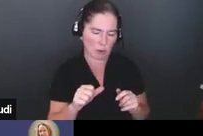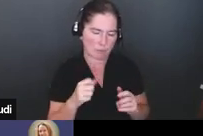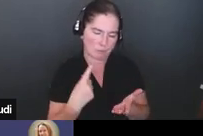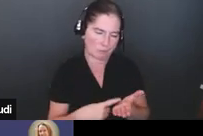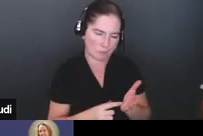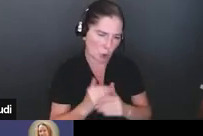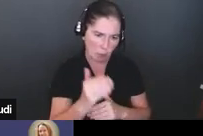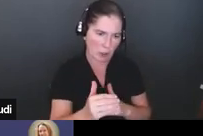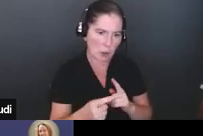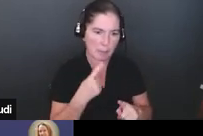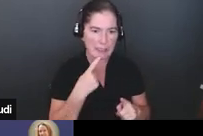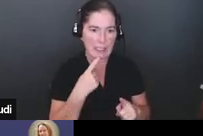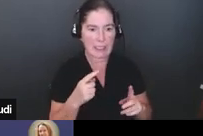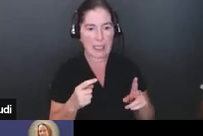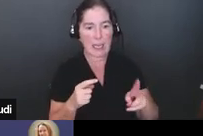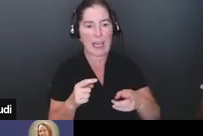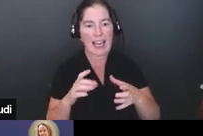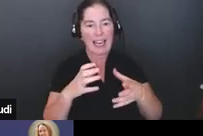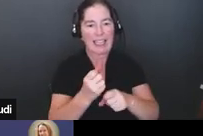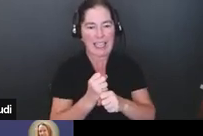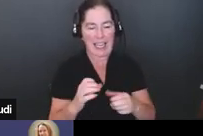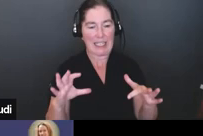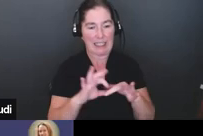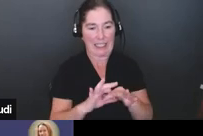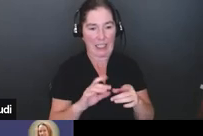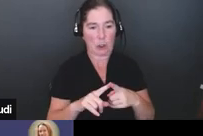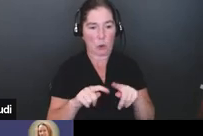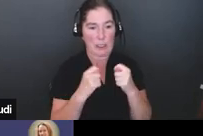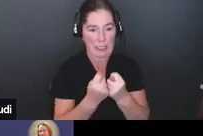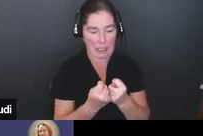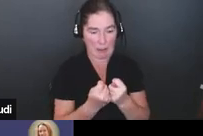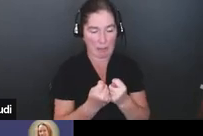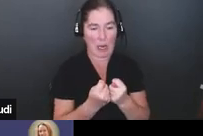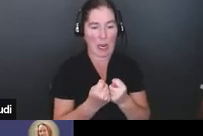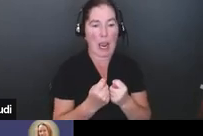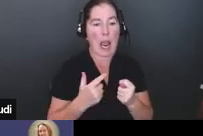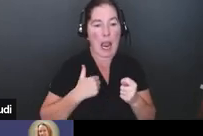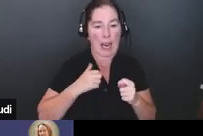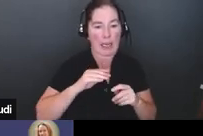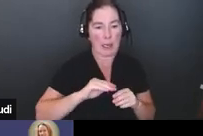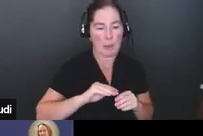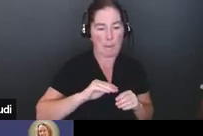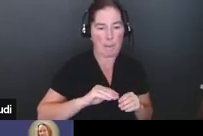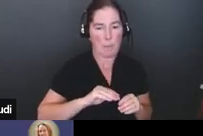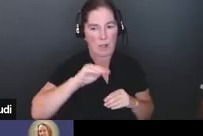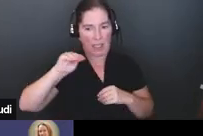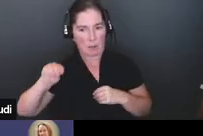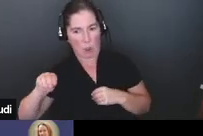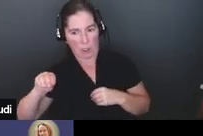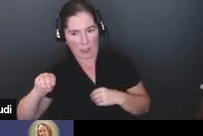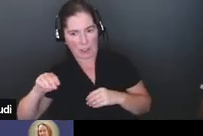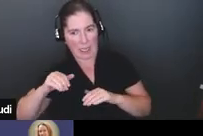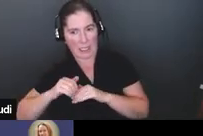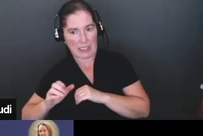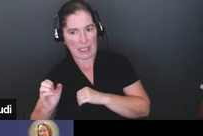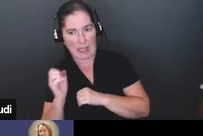says, get a link to the team and I can go place this somewhere else that would send them back to Teams and then they'd be able to go